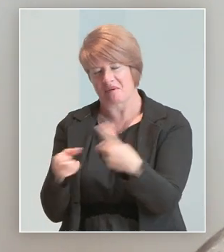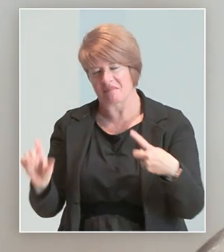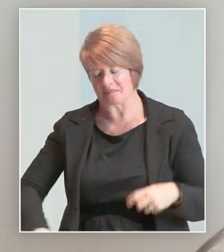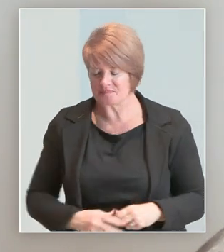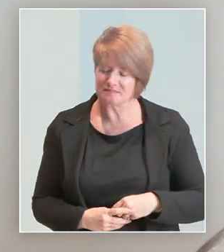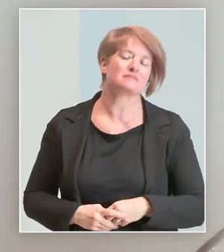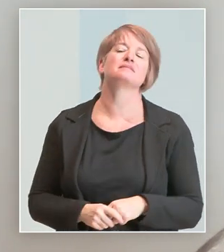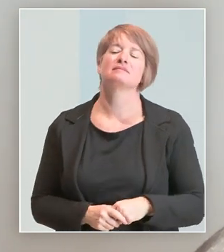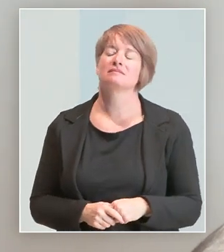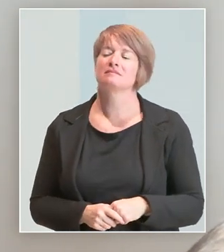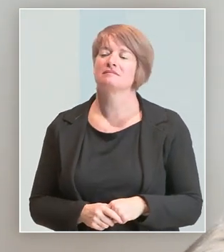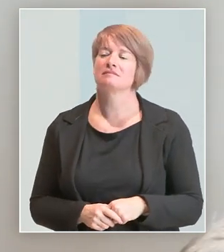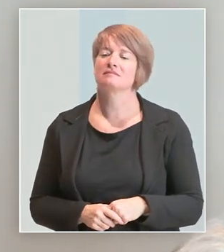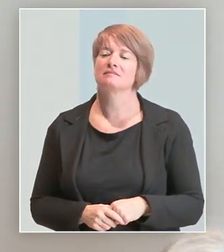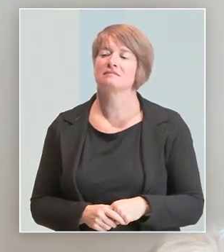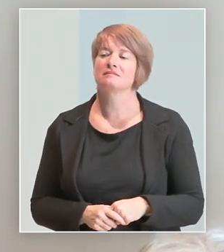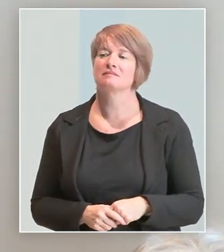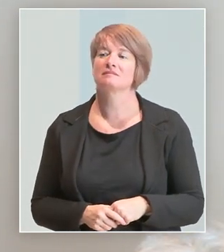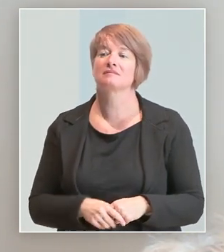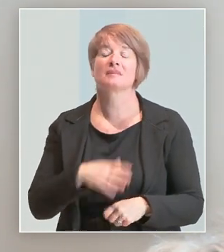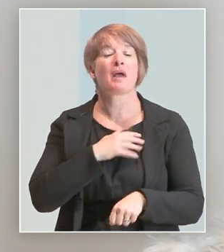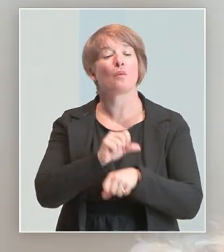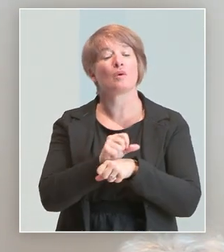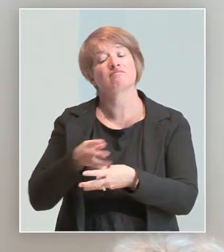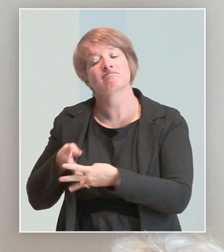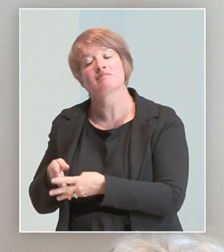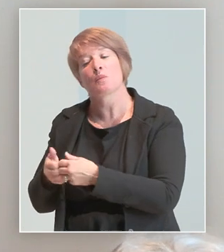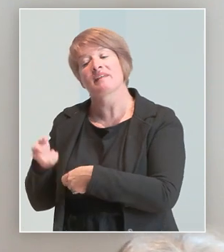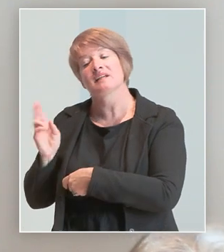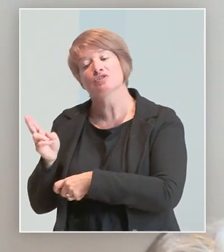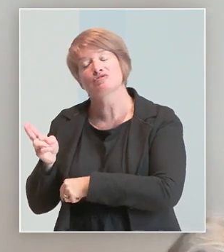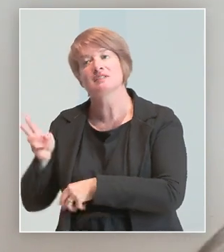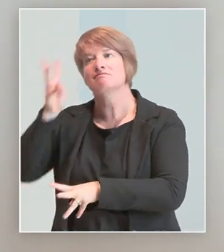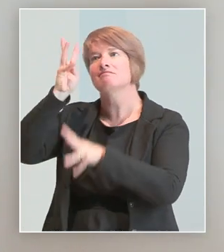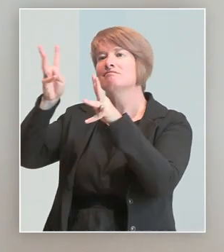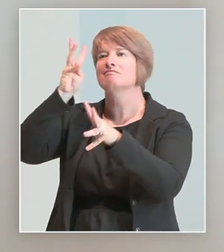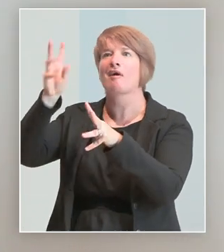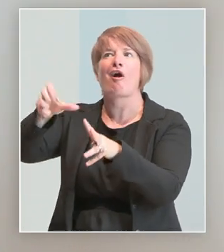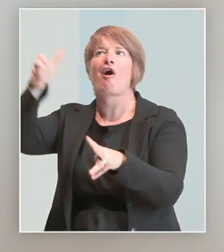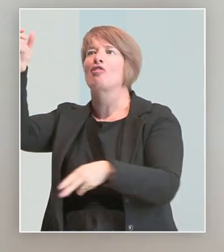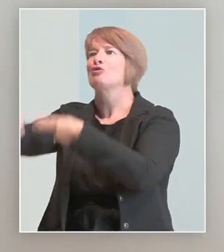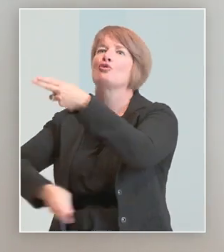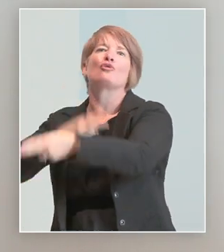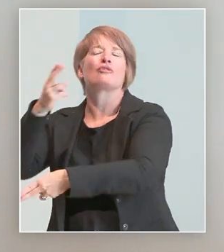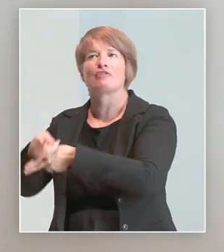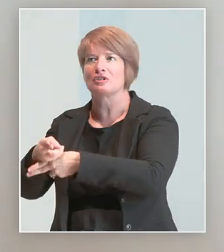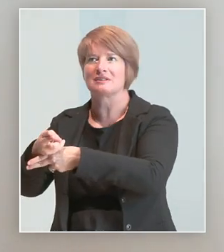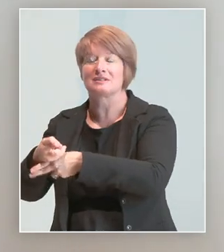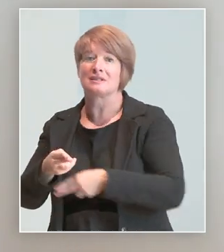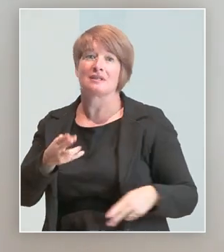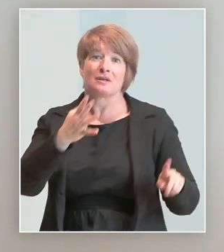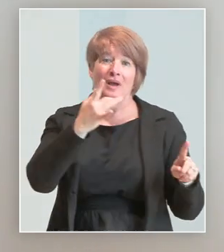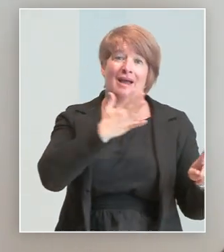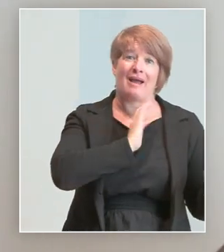work is very much rooted in the historical with a creation of an alternate universe in response to the forcibly traveled